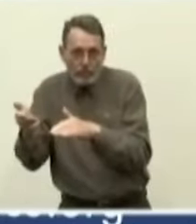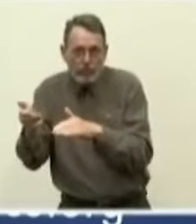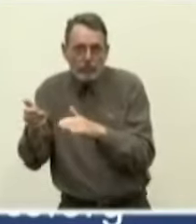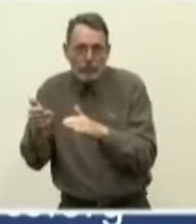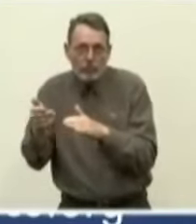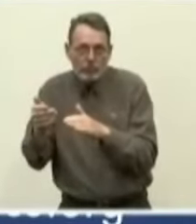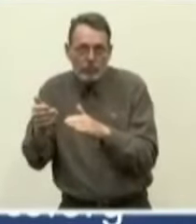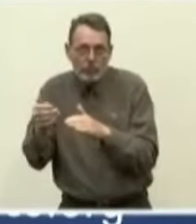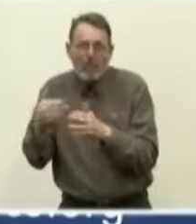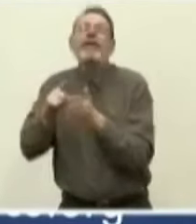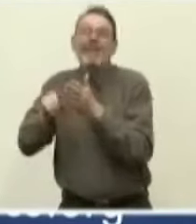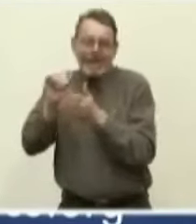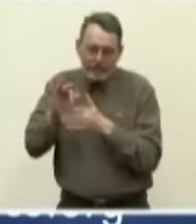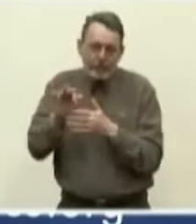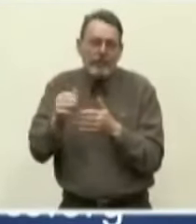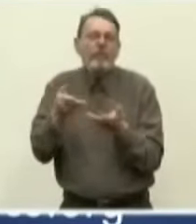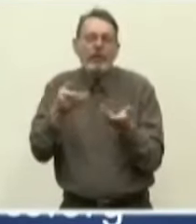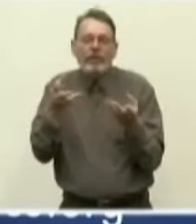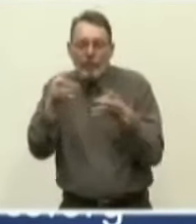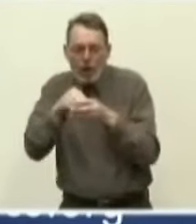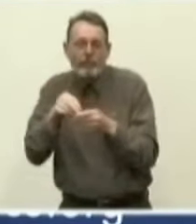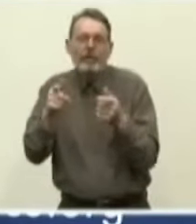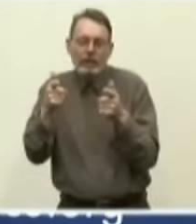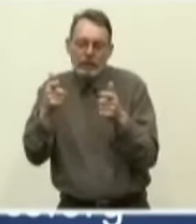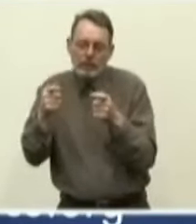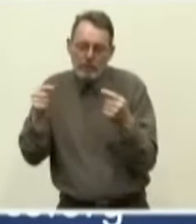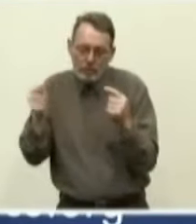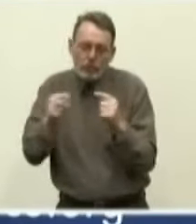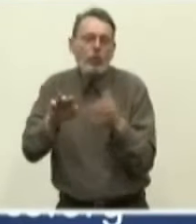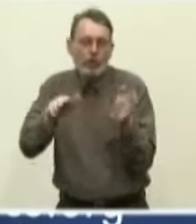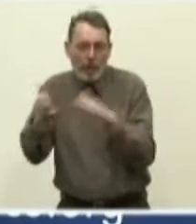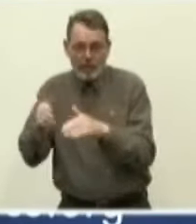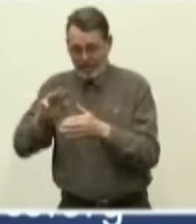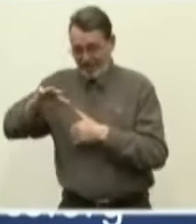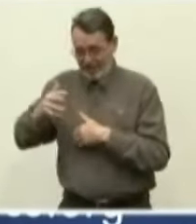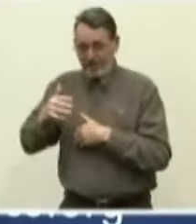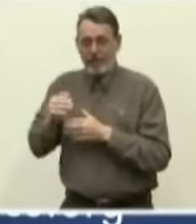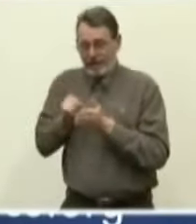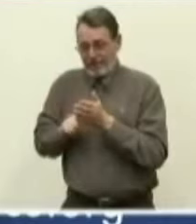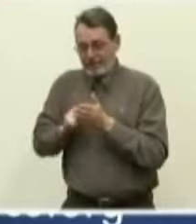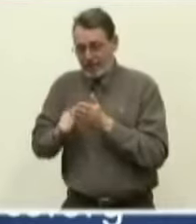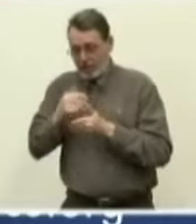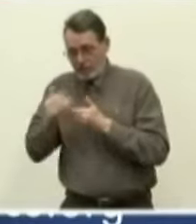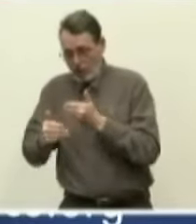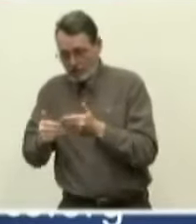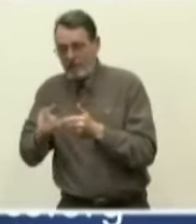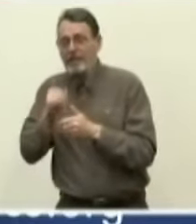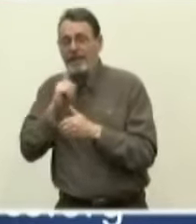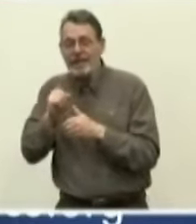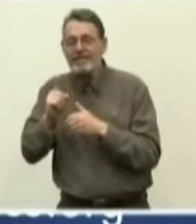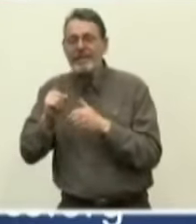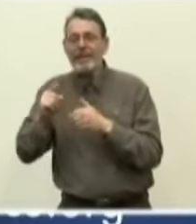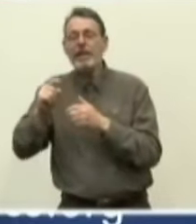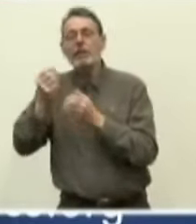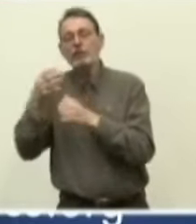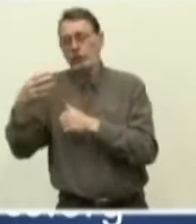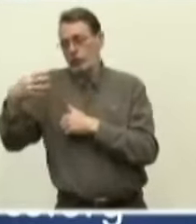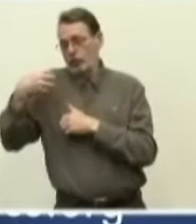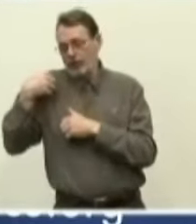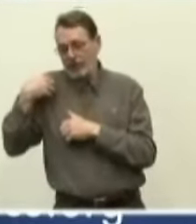and final independent investigative process is that of the San Francisco Office of the Chief Medical Examiner,